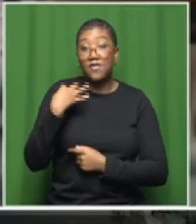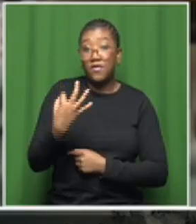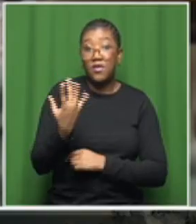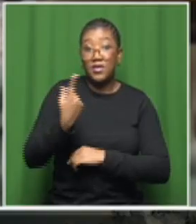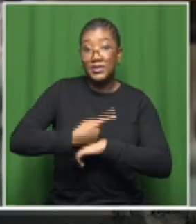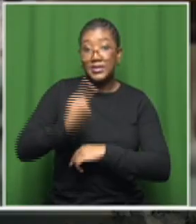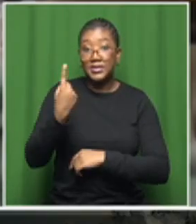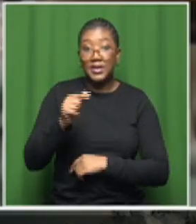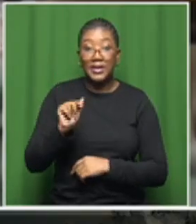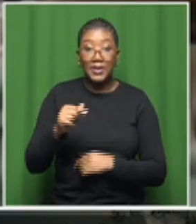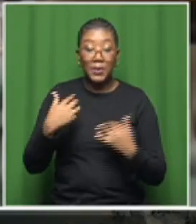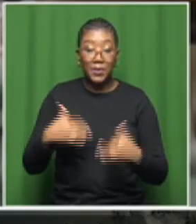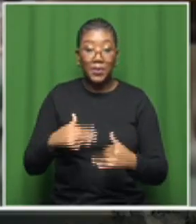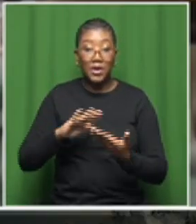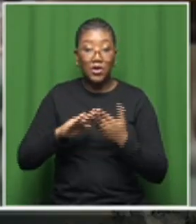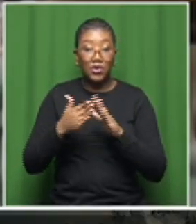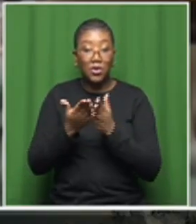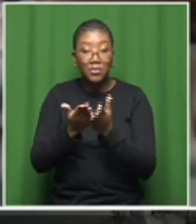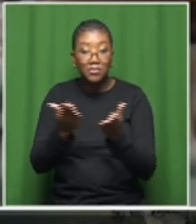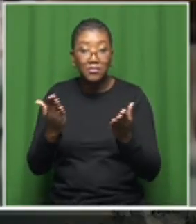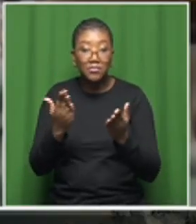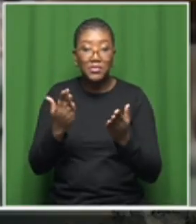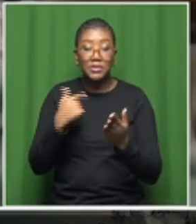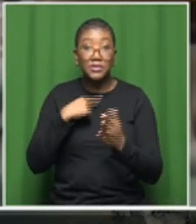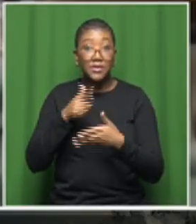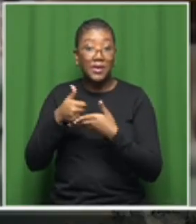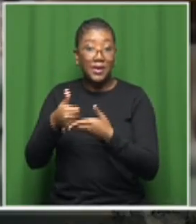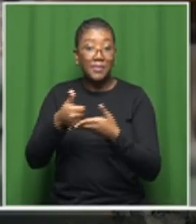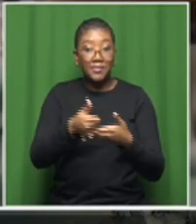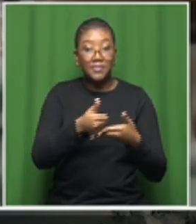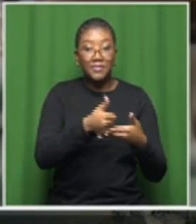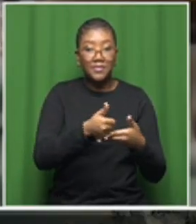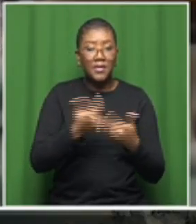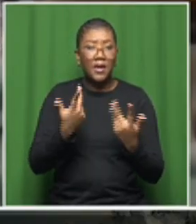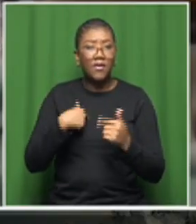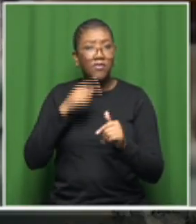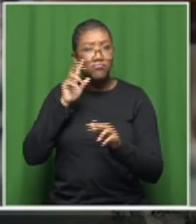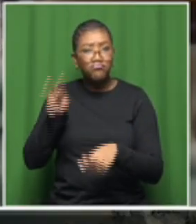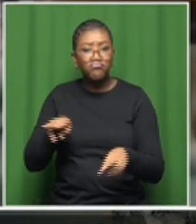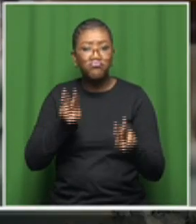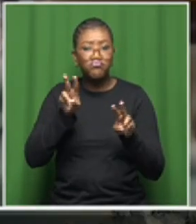also benefits the community along the value chain. What's been observed?